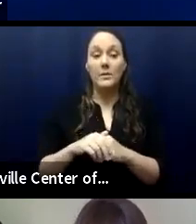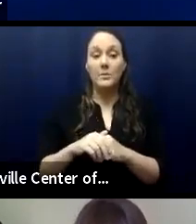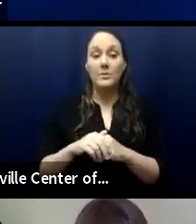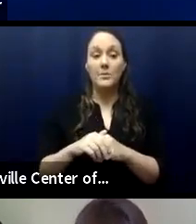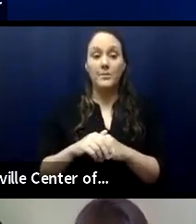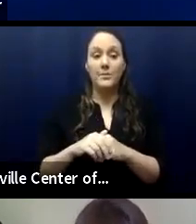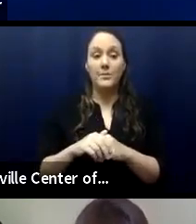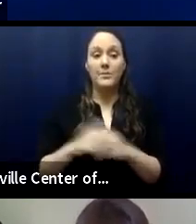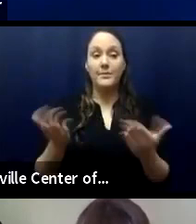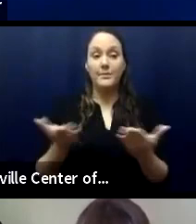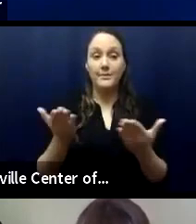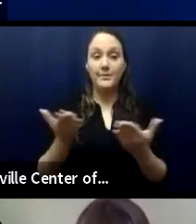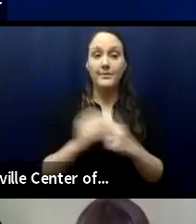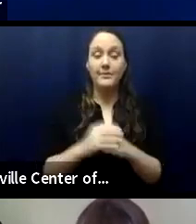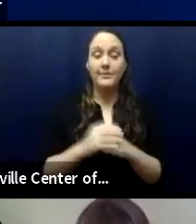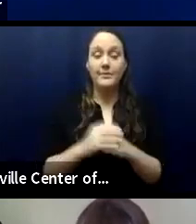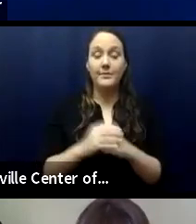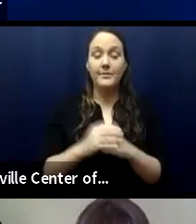Present. Thank you.